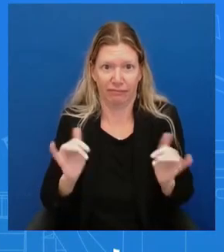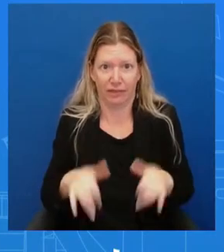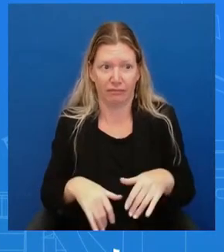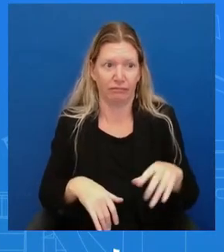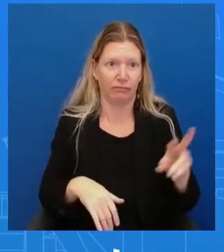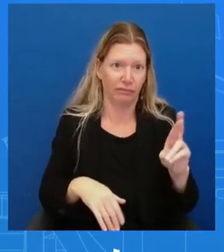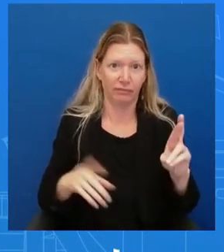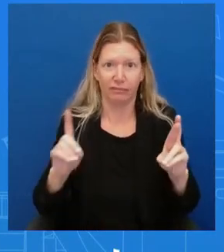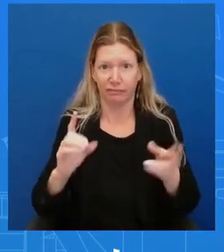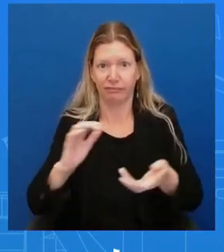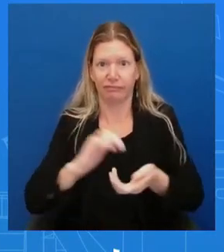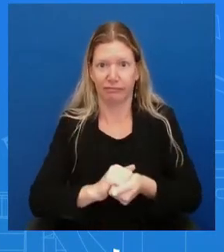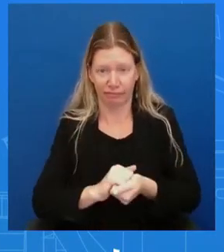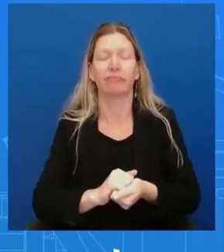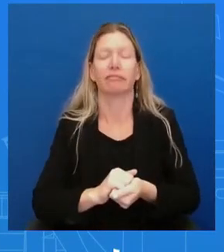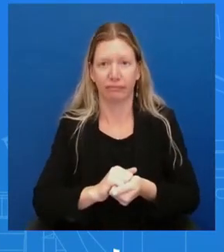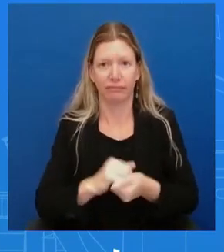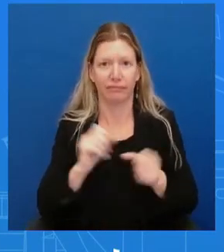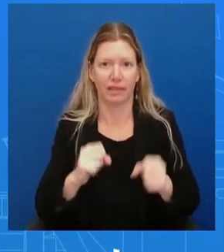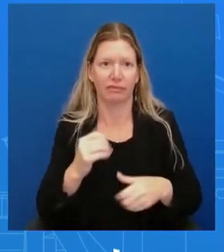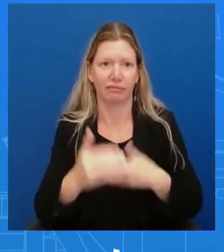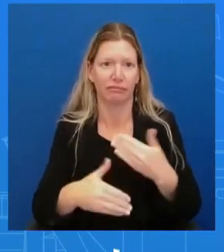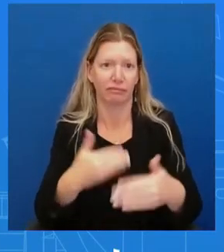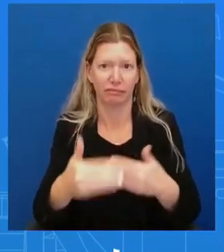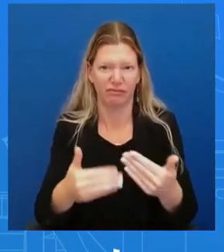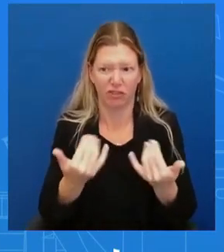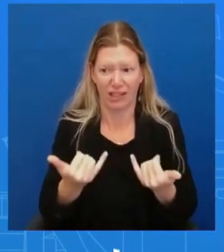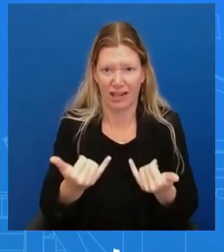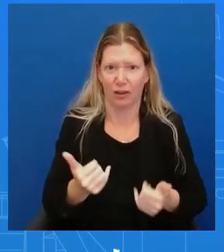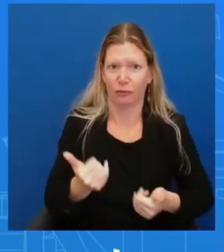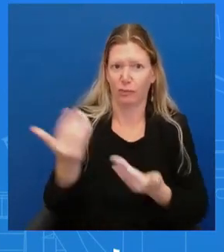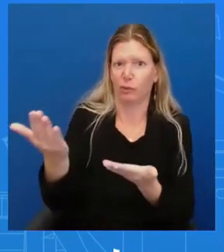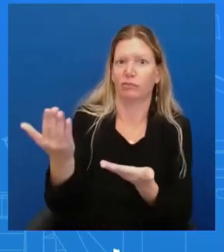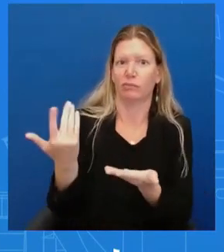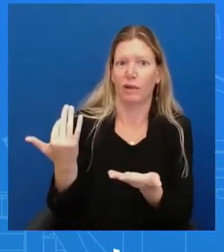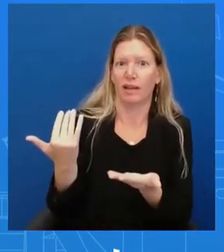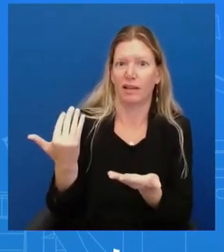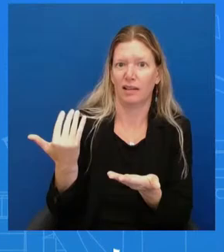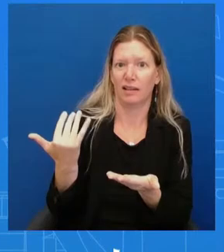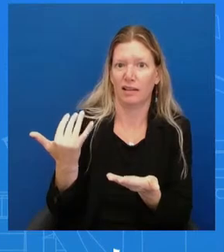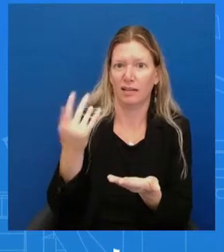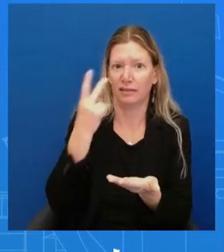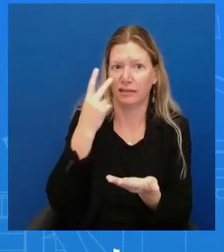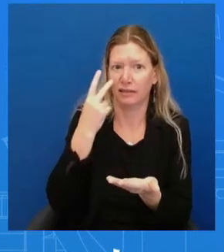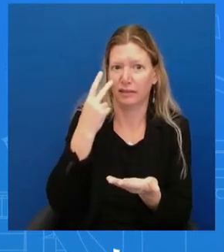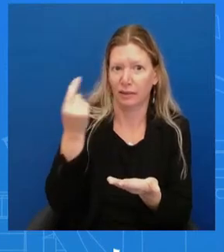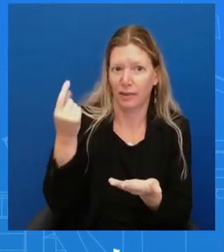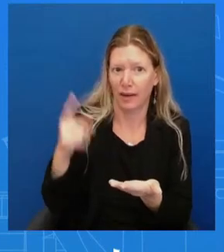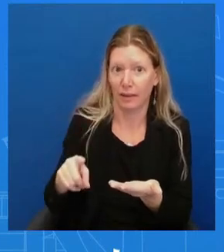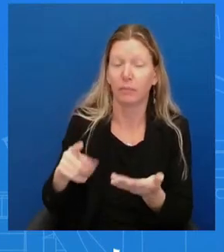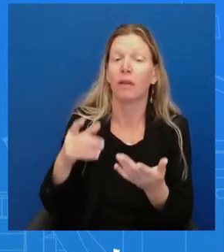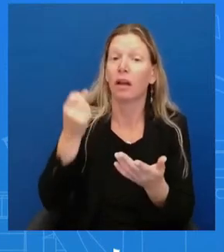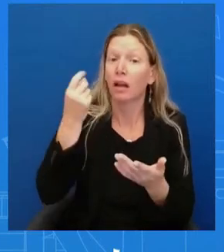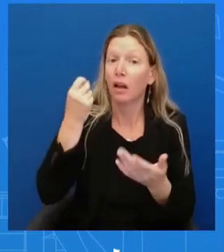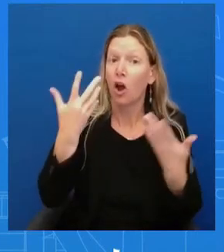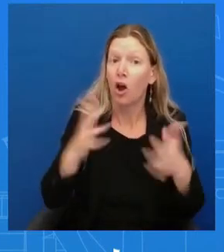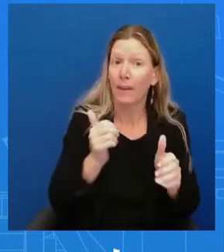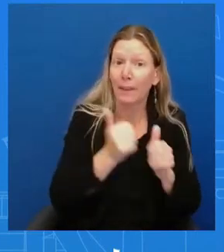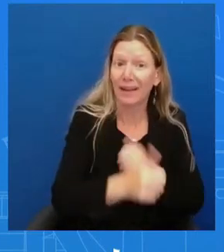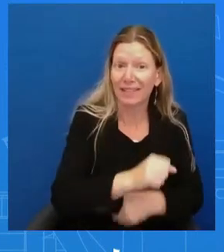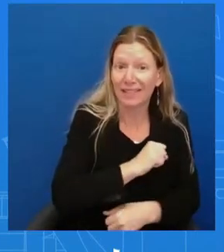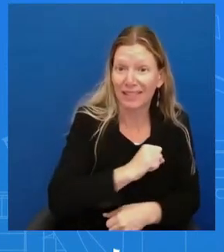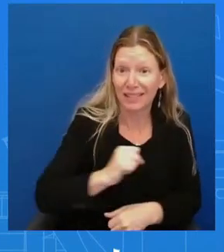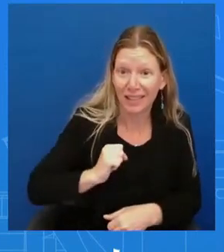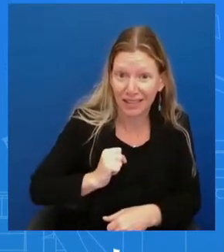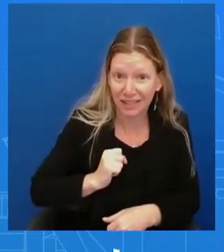to the floor in the House. That's what we want to see. As I stated, it's already passed the Senate, 70-29. So it's important to move forward.